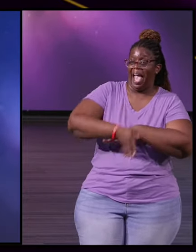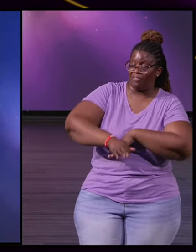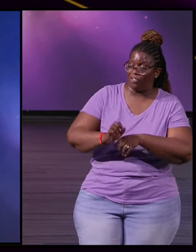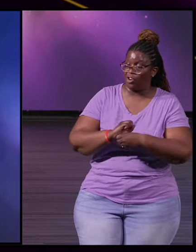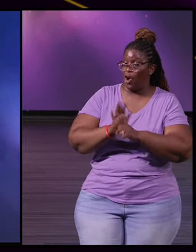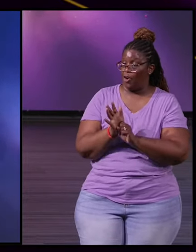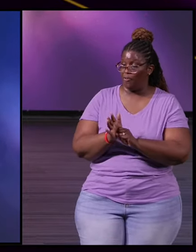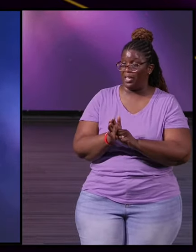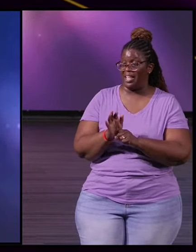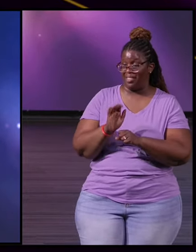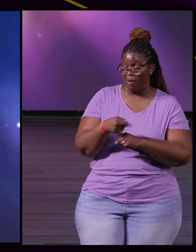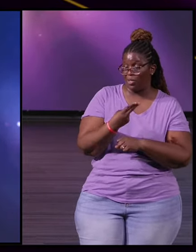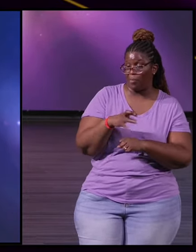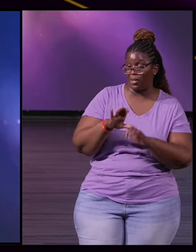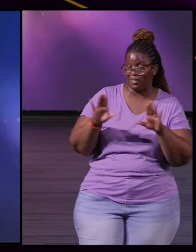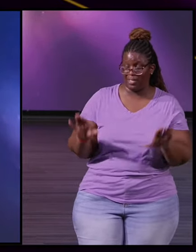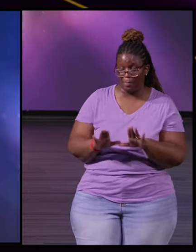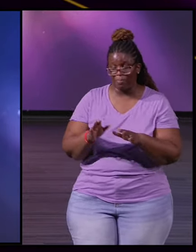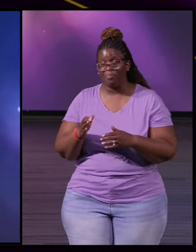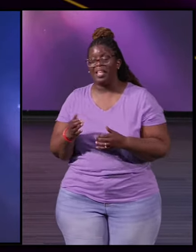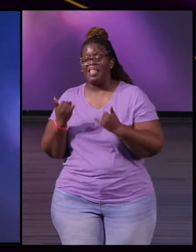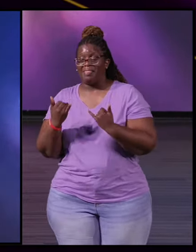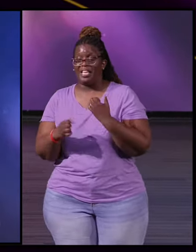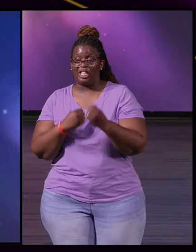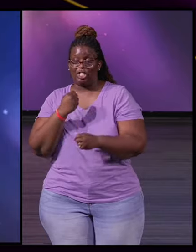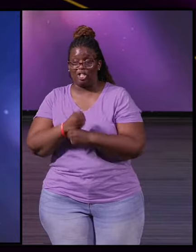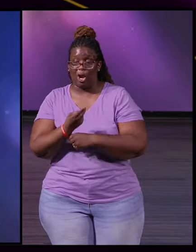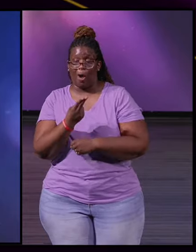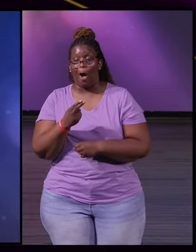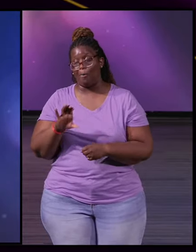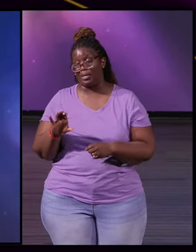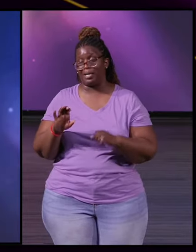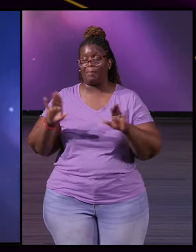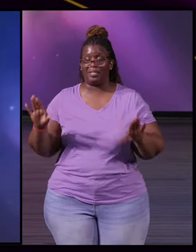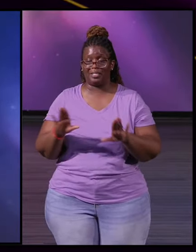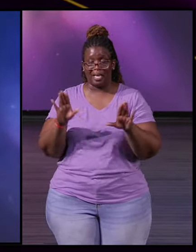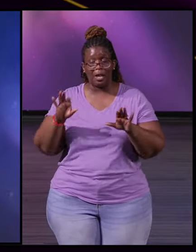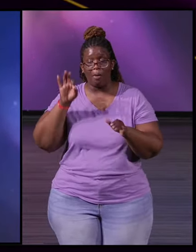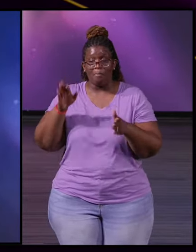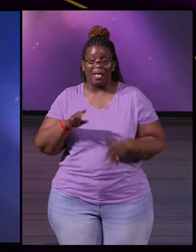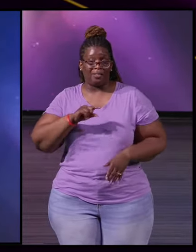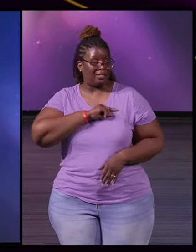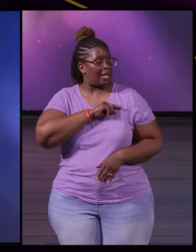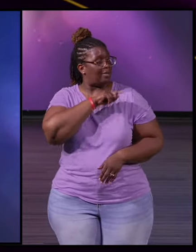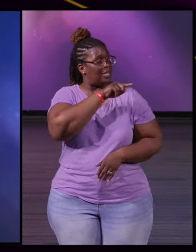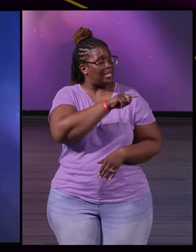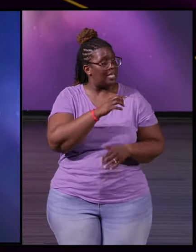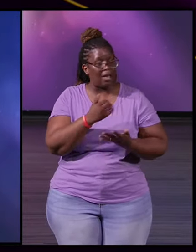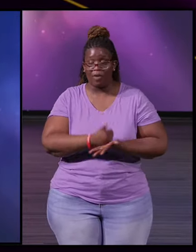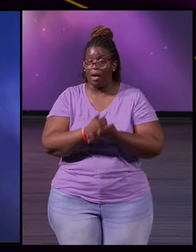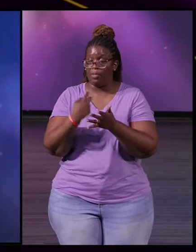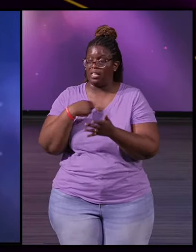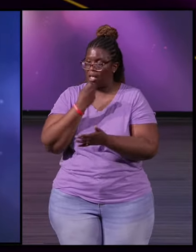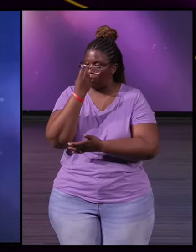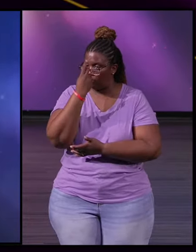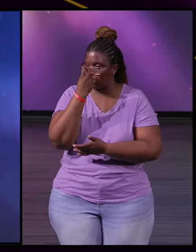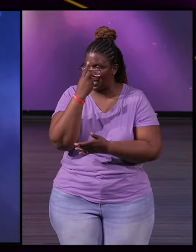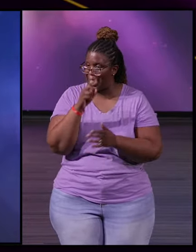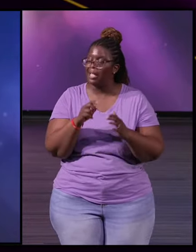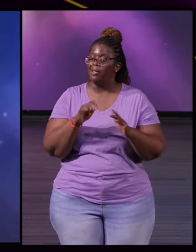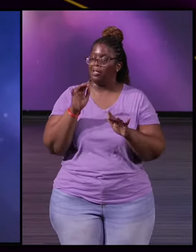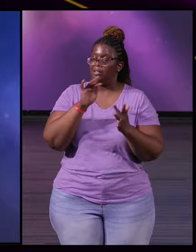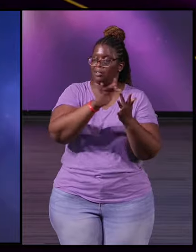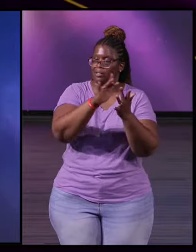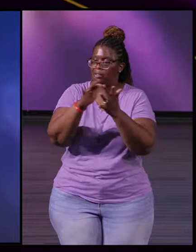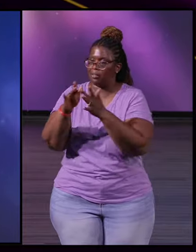homecoming Sunday, you know, we have shifted our ministry model, and pastor in his great wisdom has helped us understand community clusters and outreach a little bit better. And so this